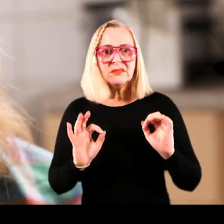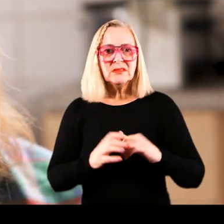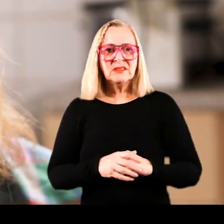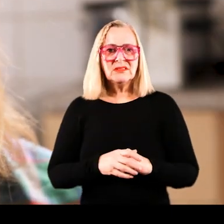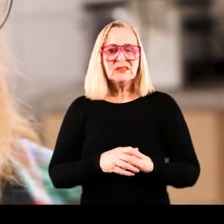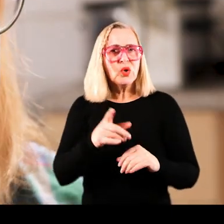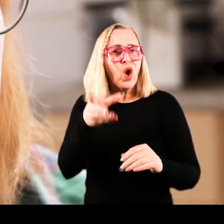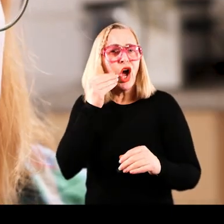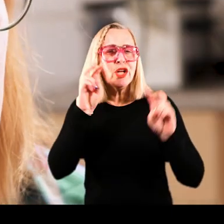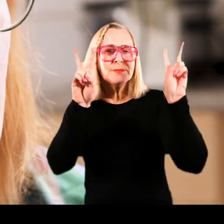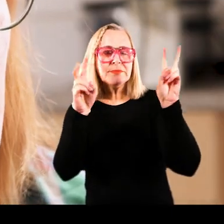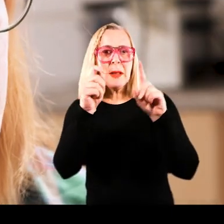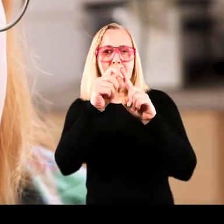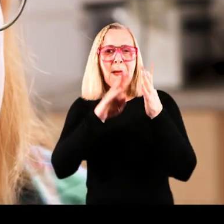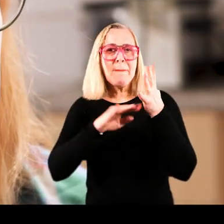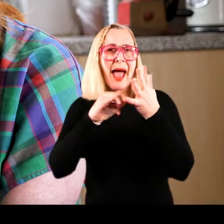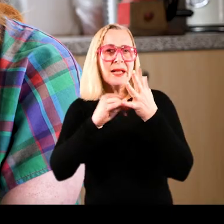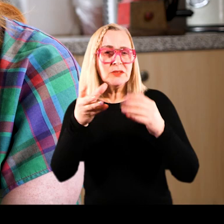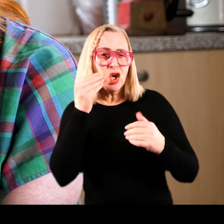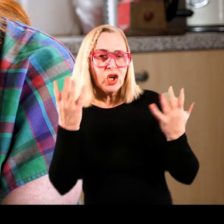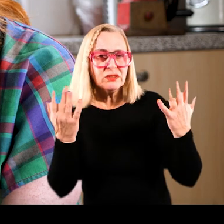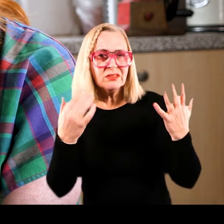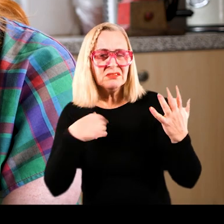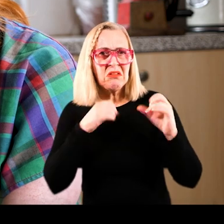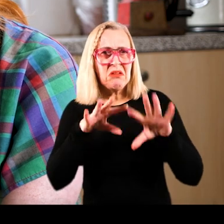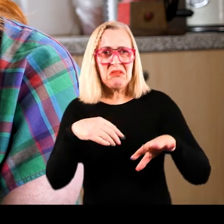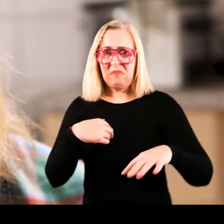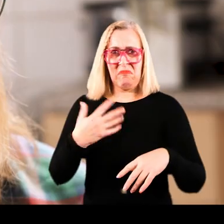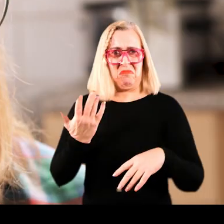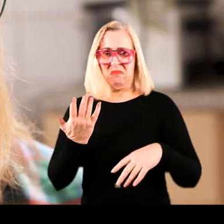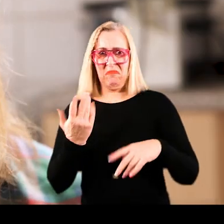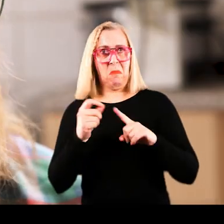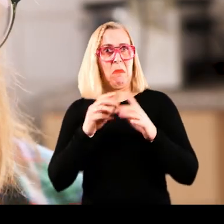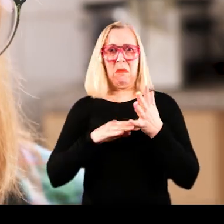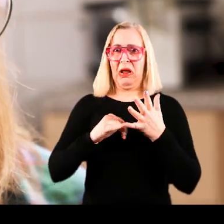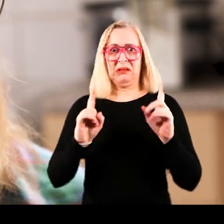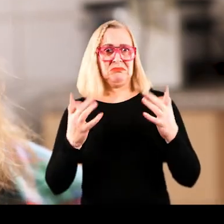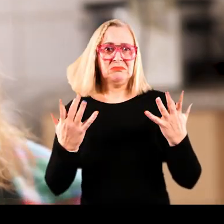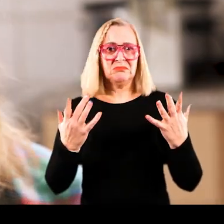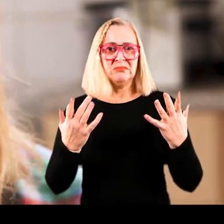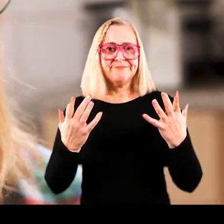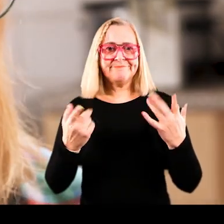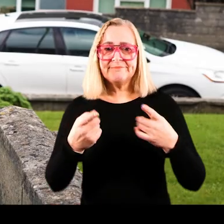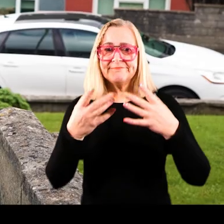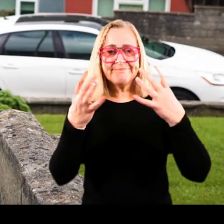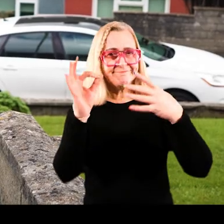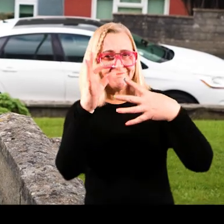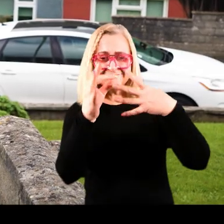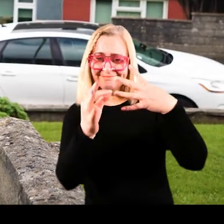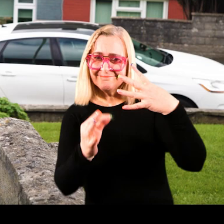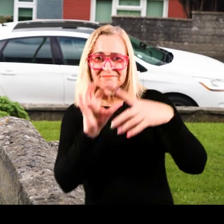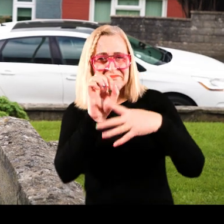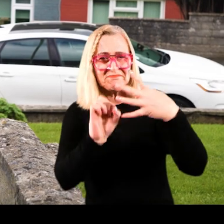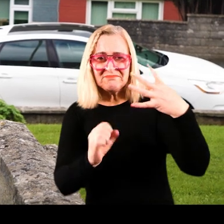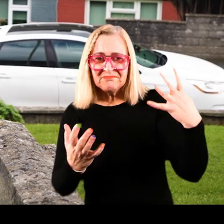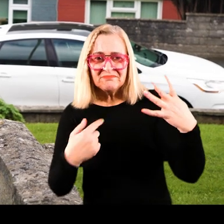of severe PMS? And I said to her, no. And she said, I don't think you've got any of the other things